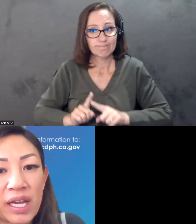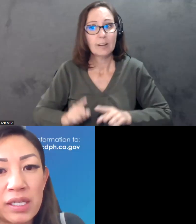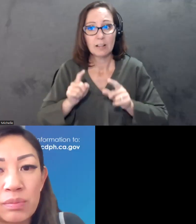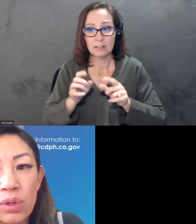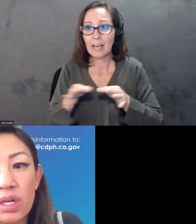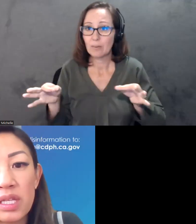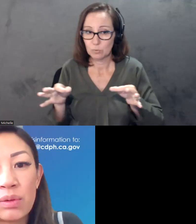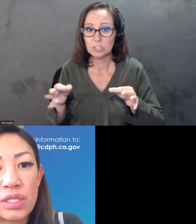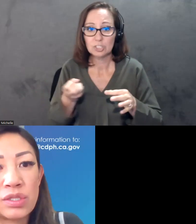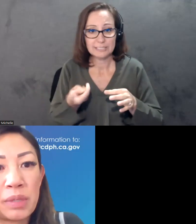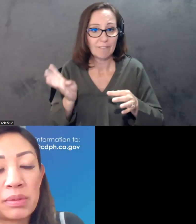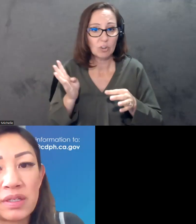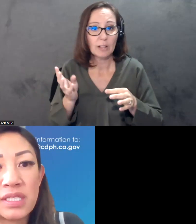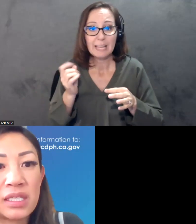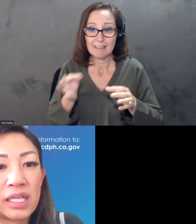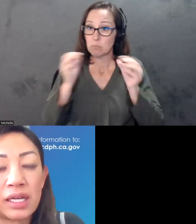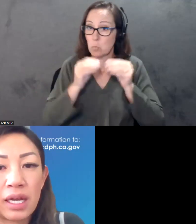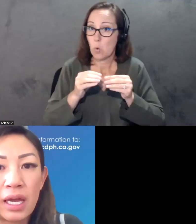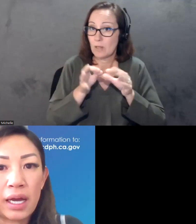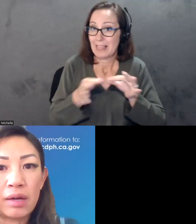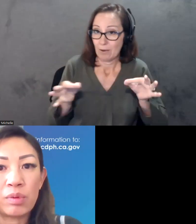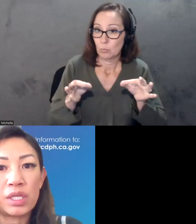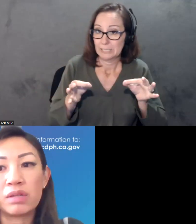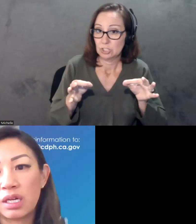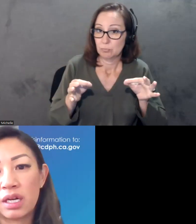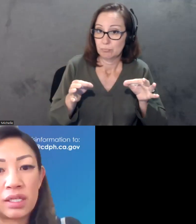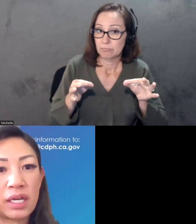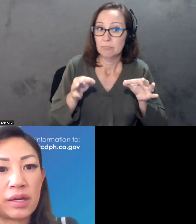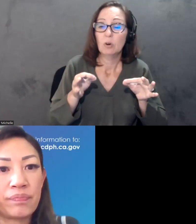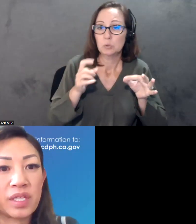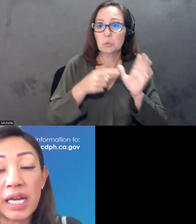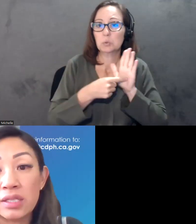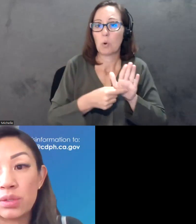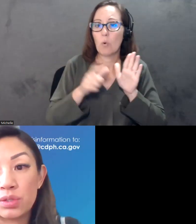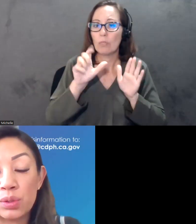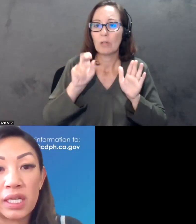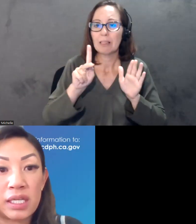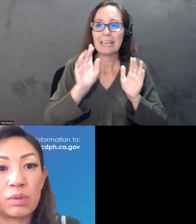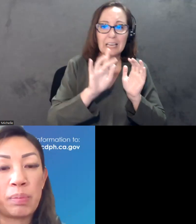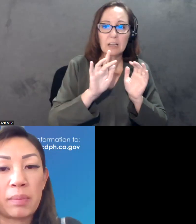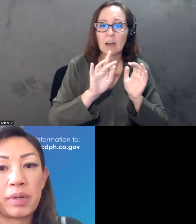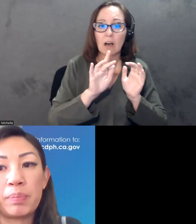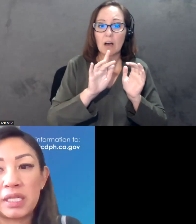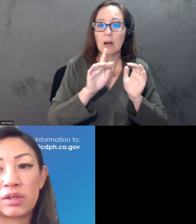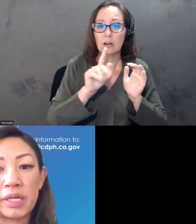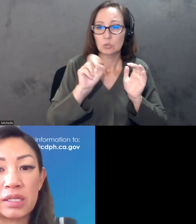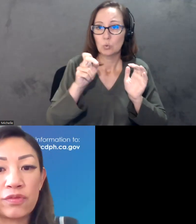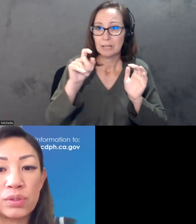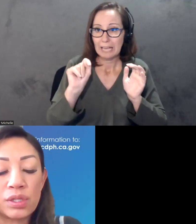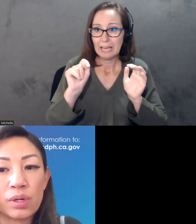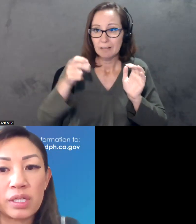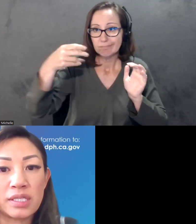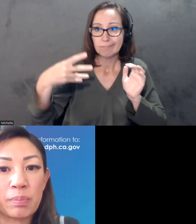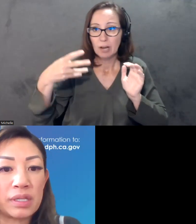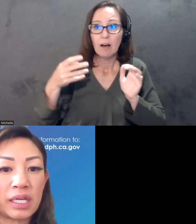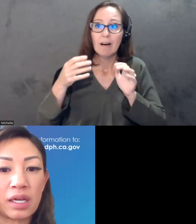is provided in more languages, you'll be able to see the link when you click on the guidance or the toolkit. It will pop up and either be in a